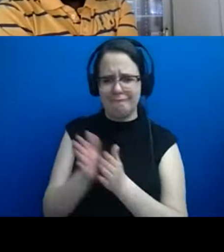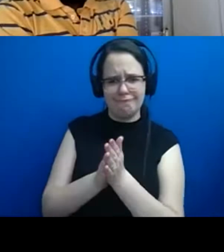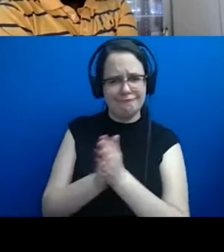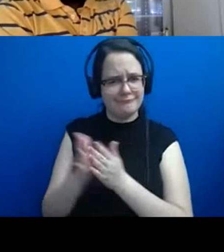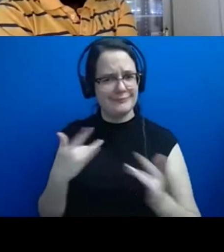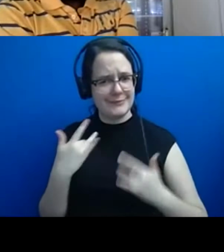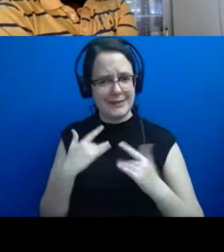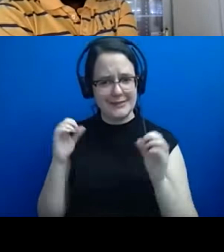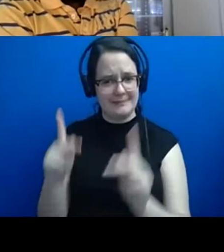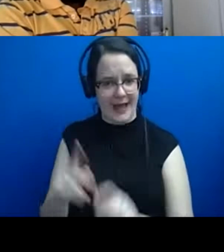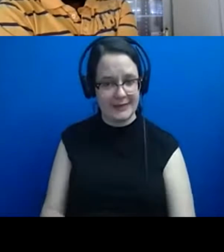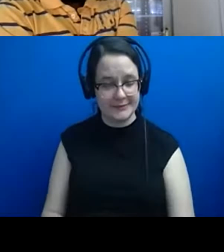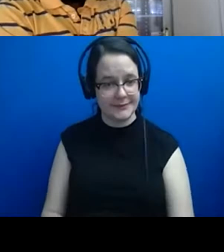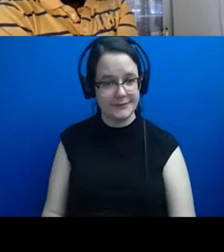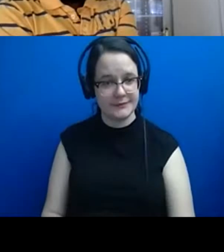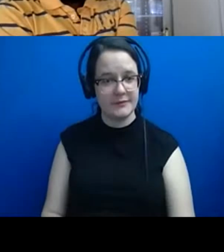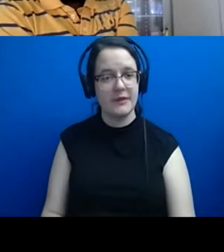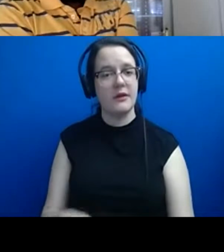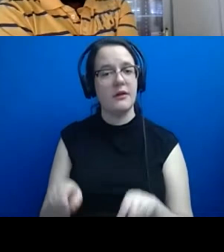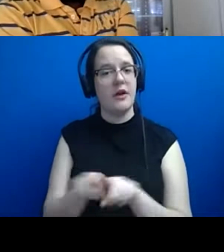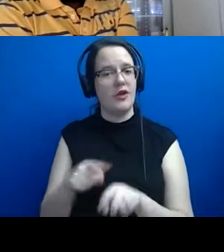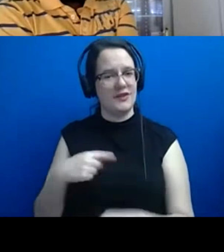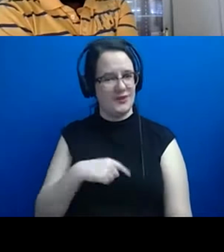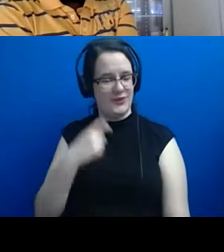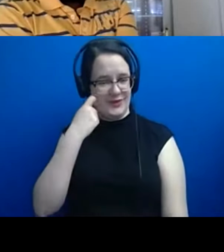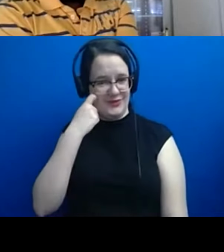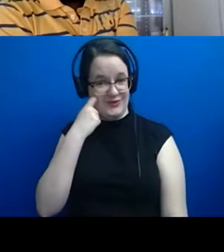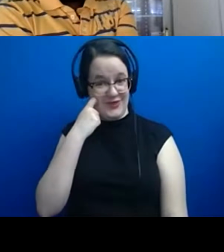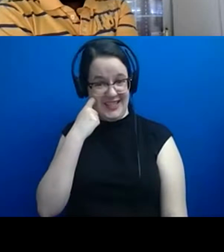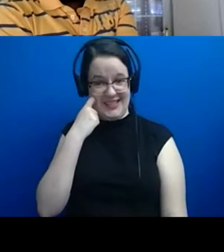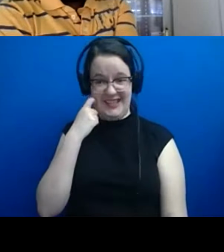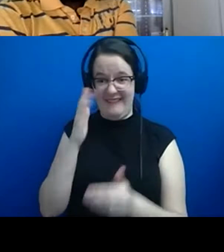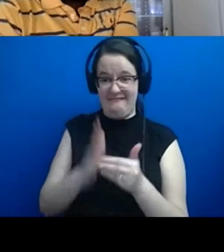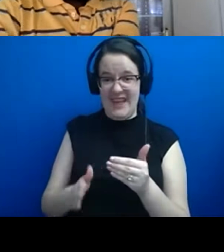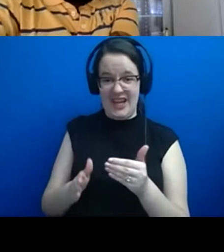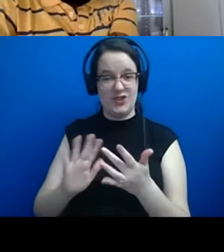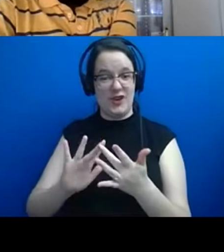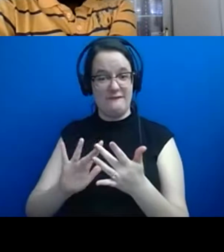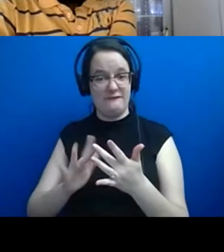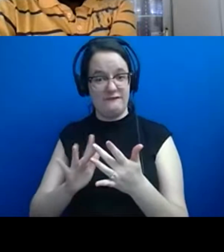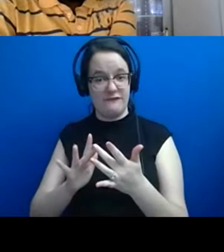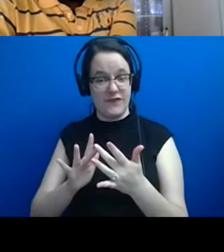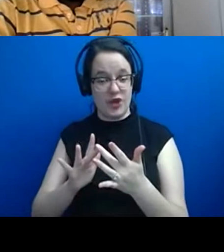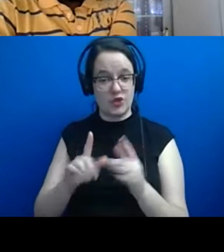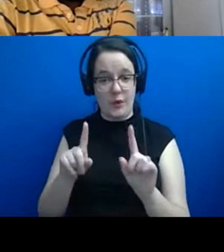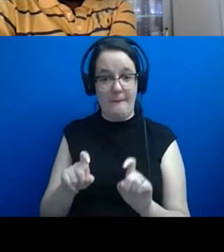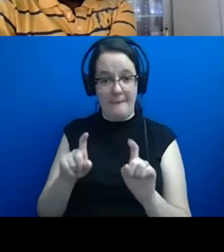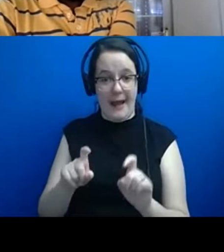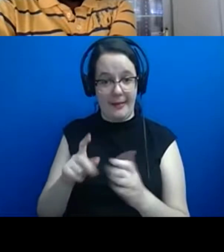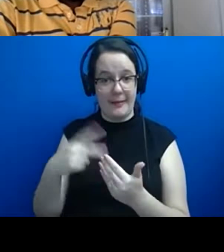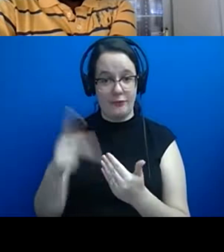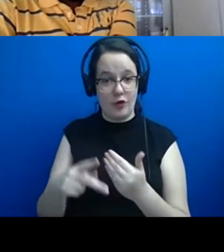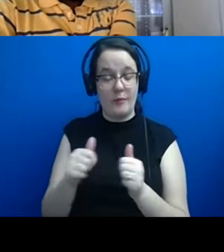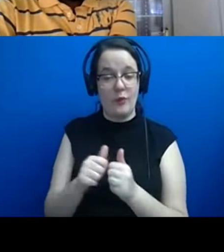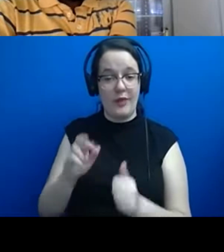recently completed a virtual pilot program with the Rock City